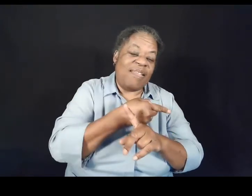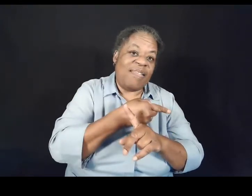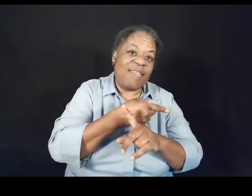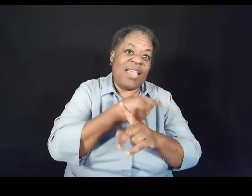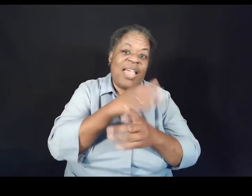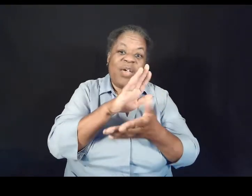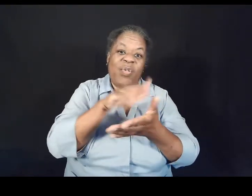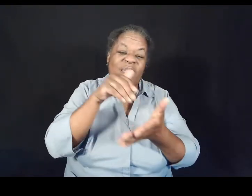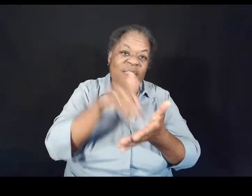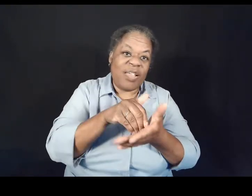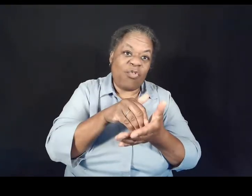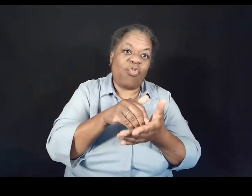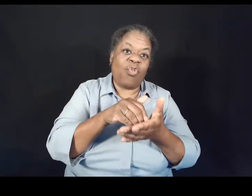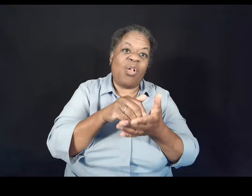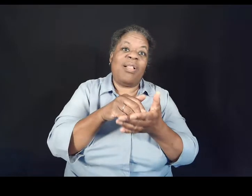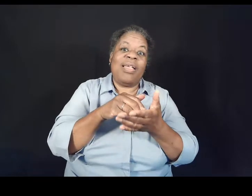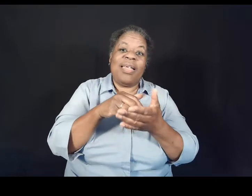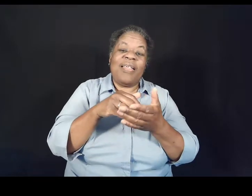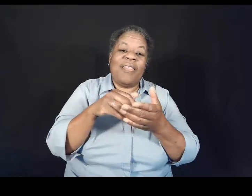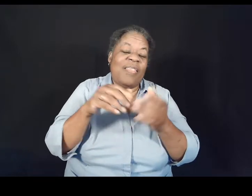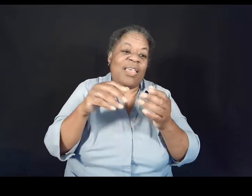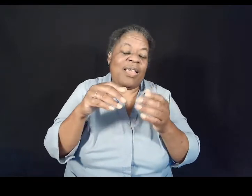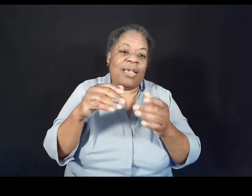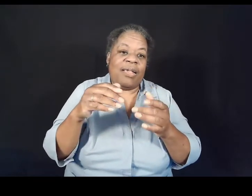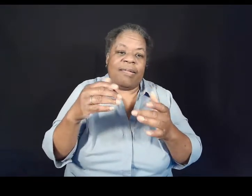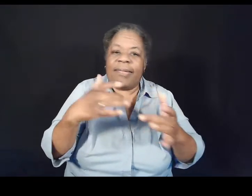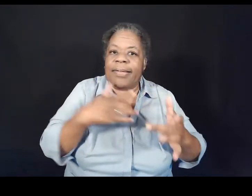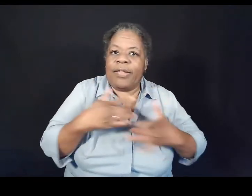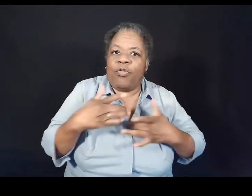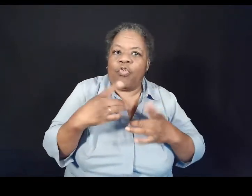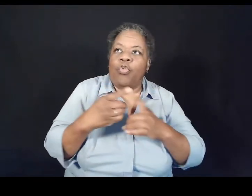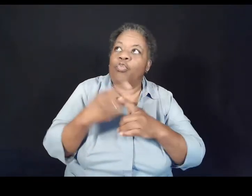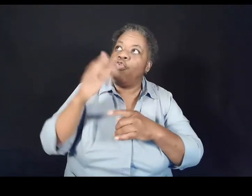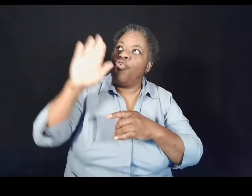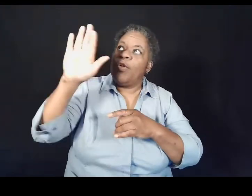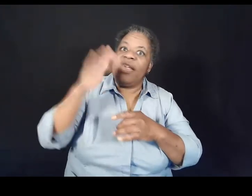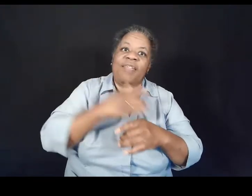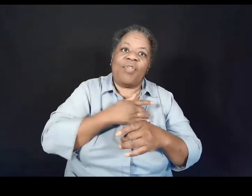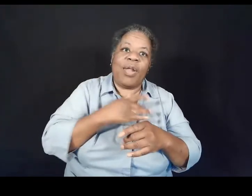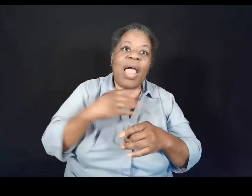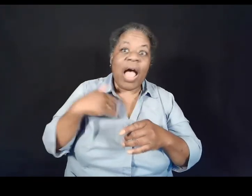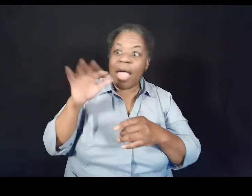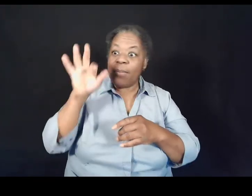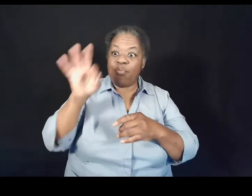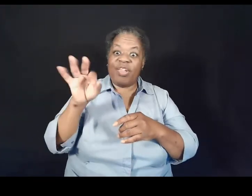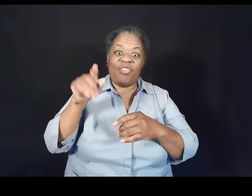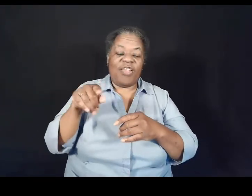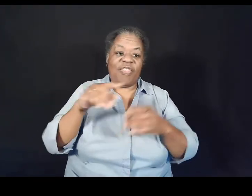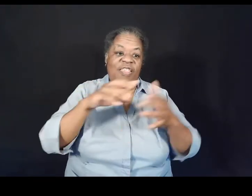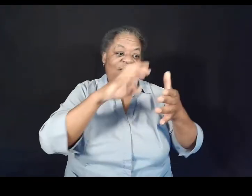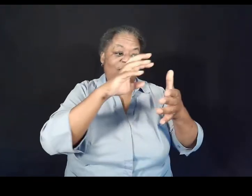the heart of God and the work of the church. I preached on this very text about 15 years